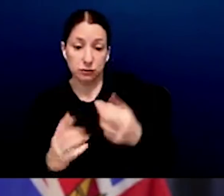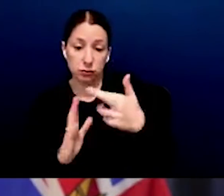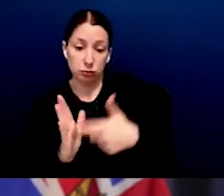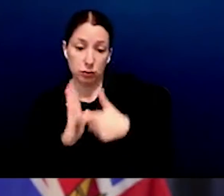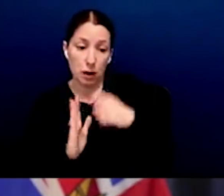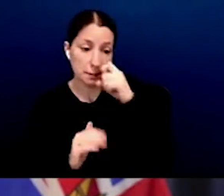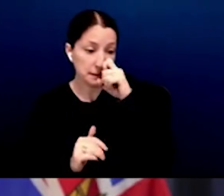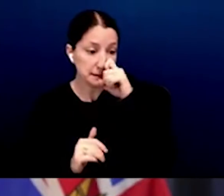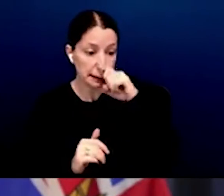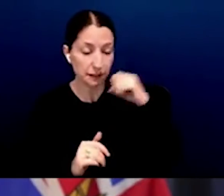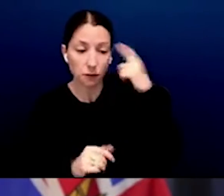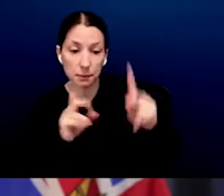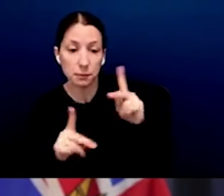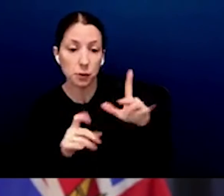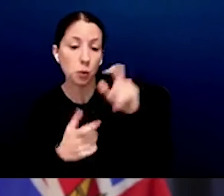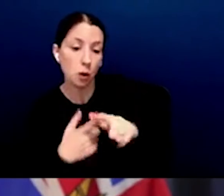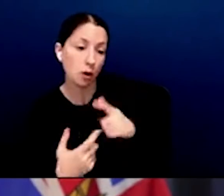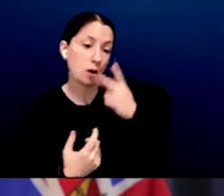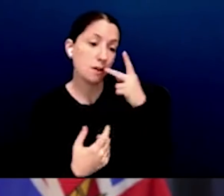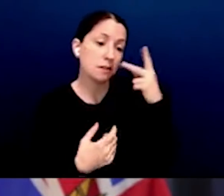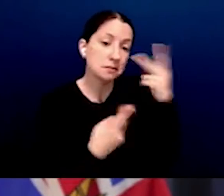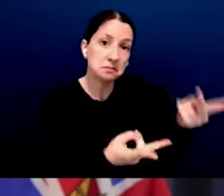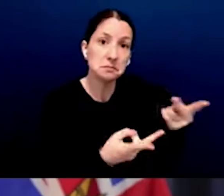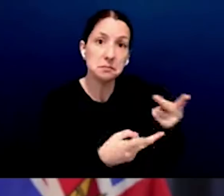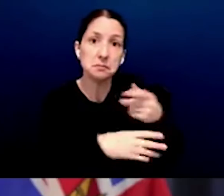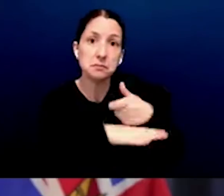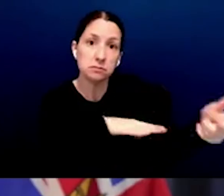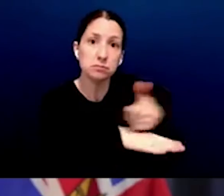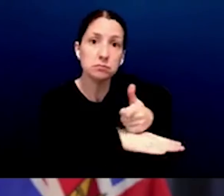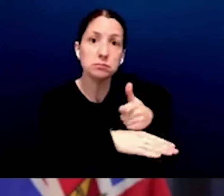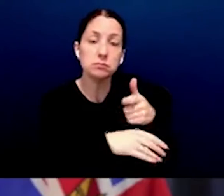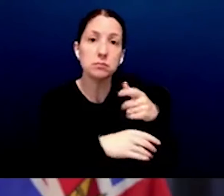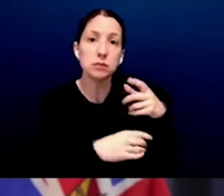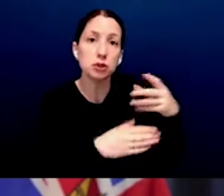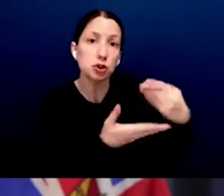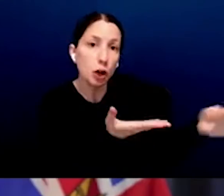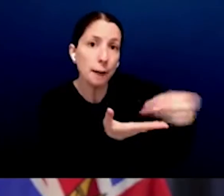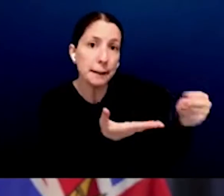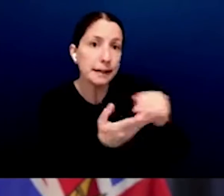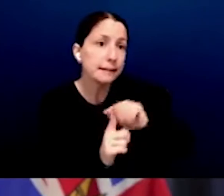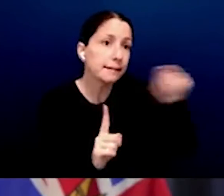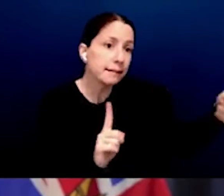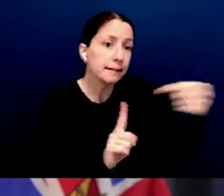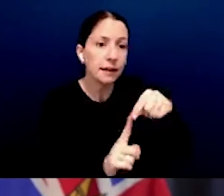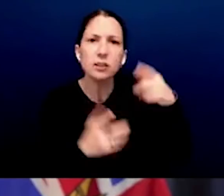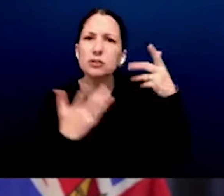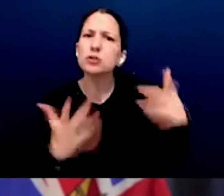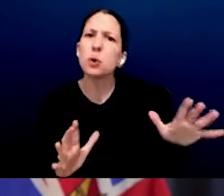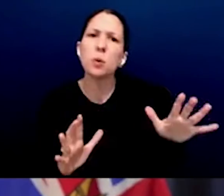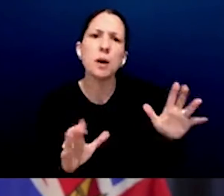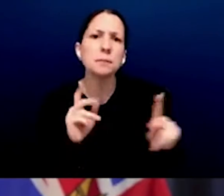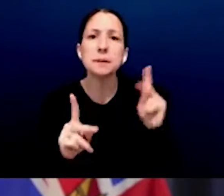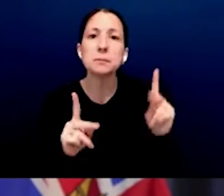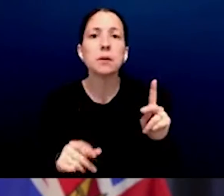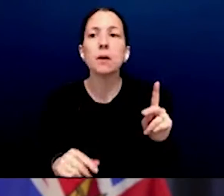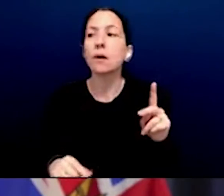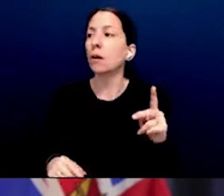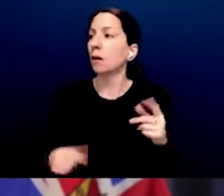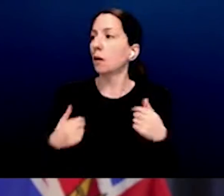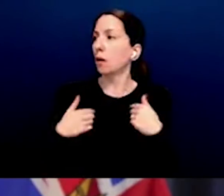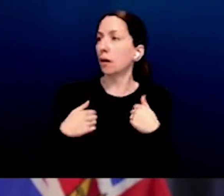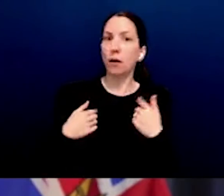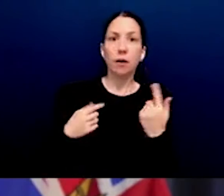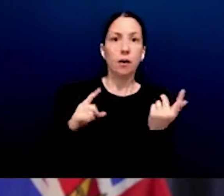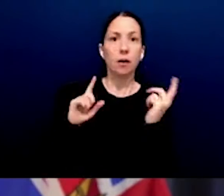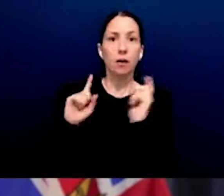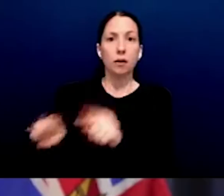it. And the Minister of Health has made it clear we don't want to see people going and pretending to have COVID symptoms so they can get a test so